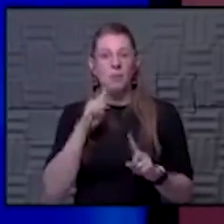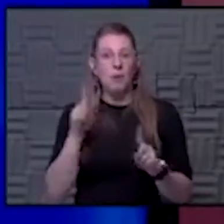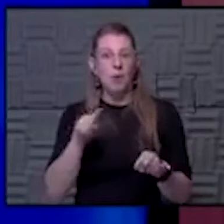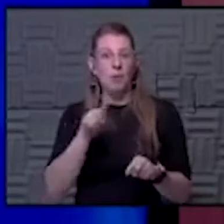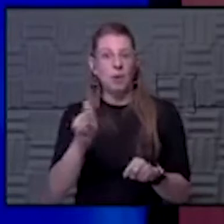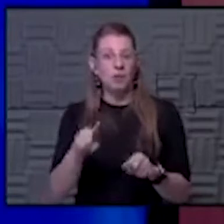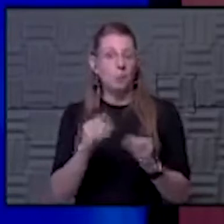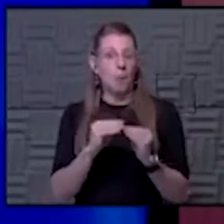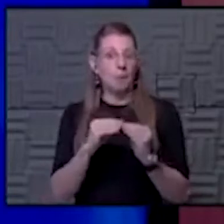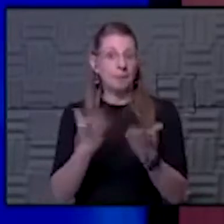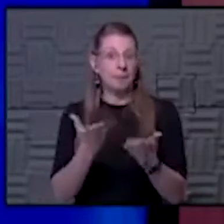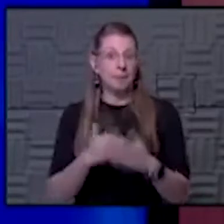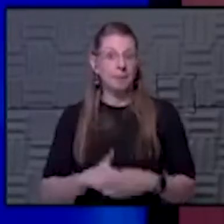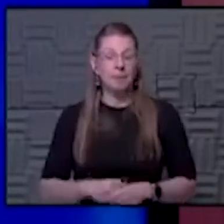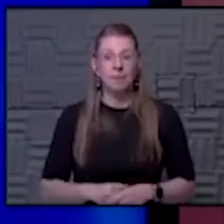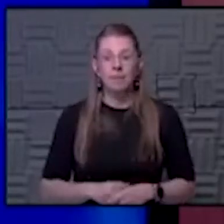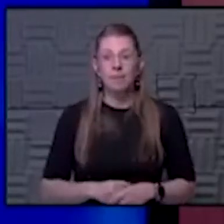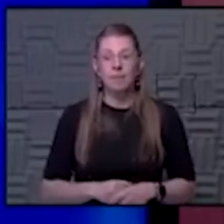questions.